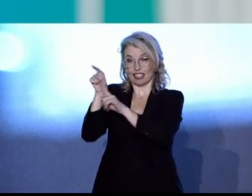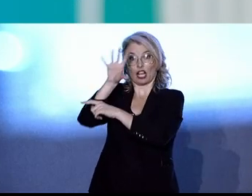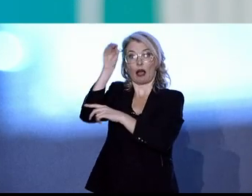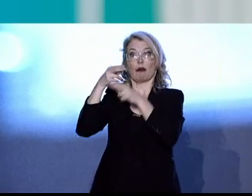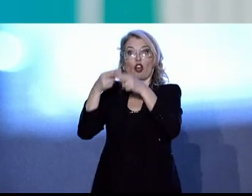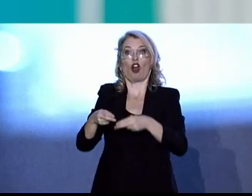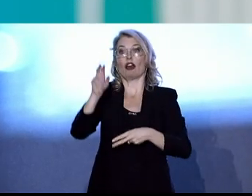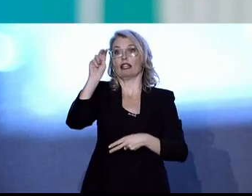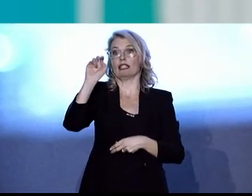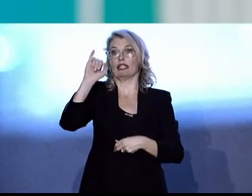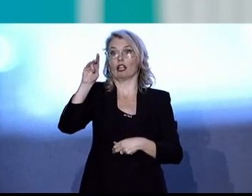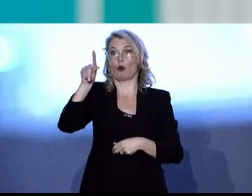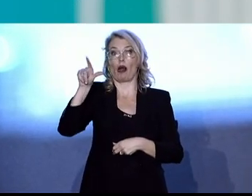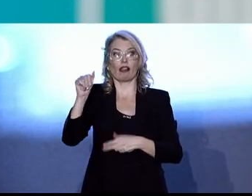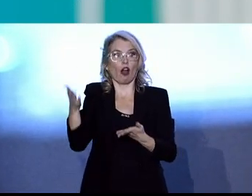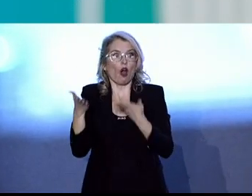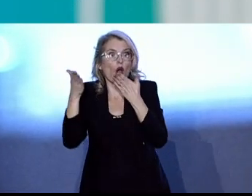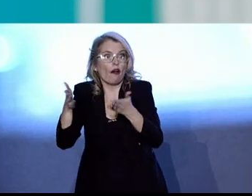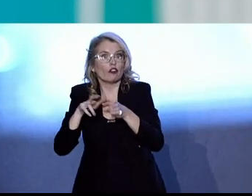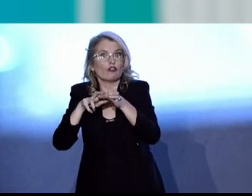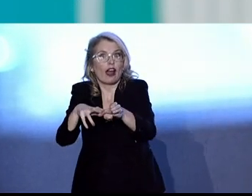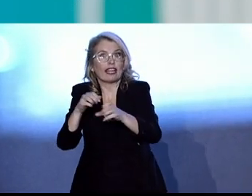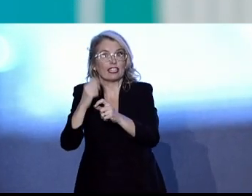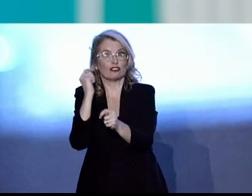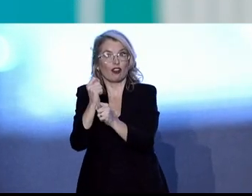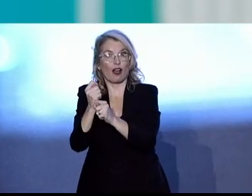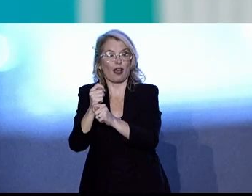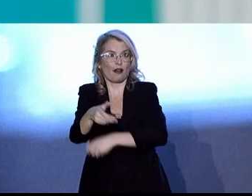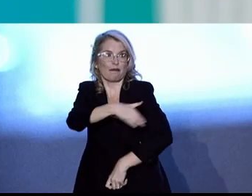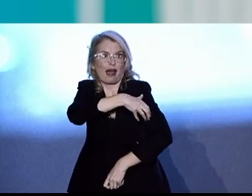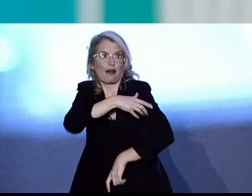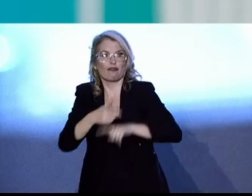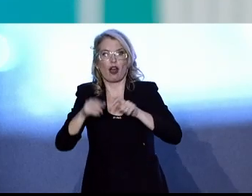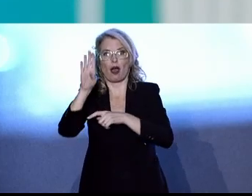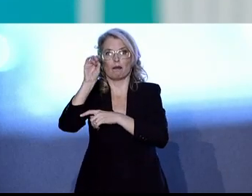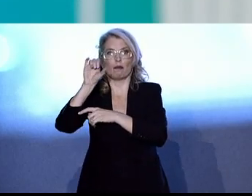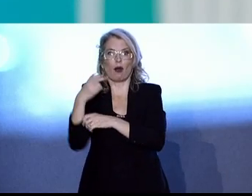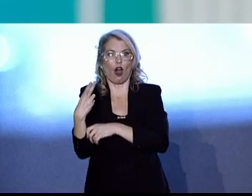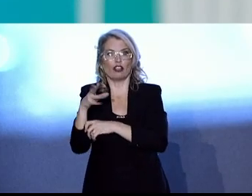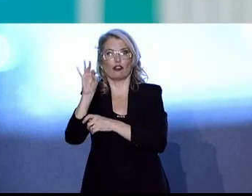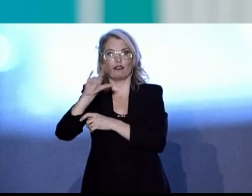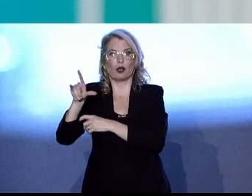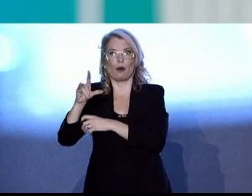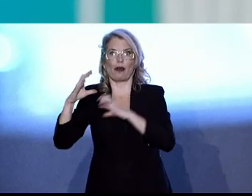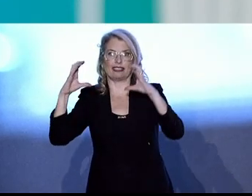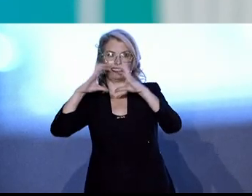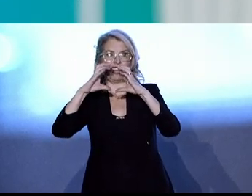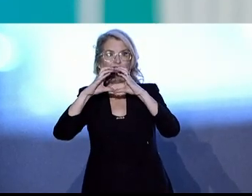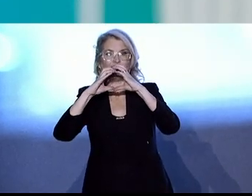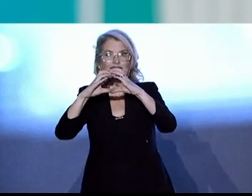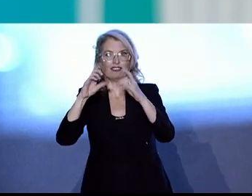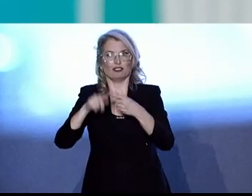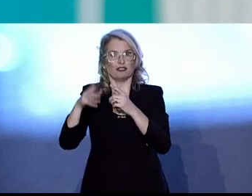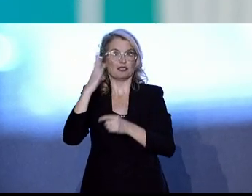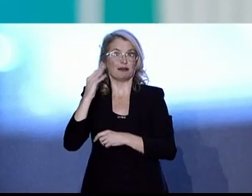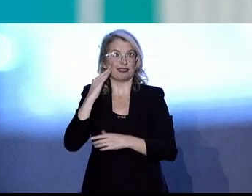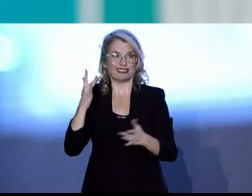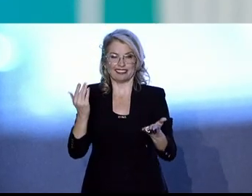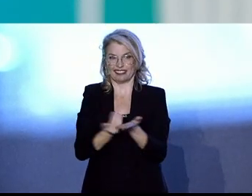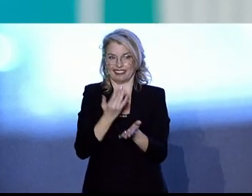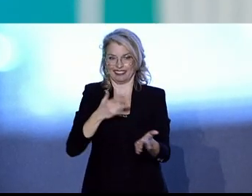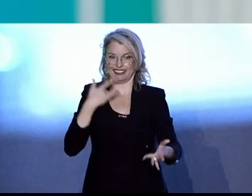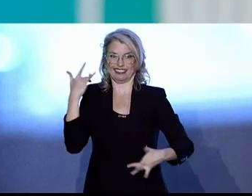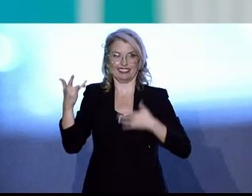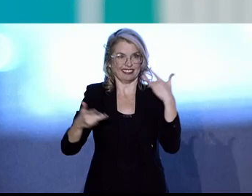Nikola is offering rides in a truck powered by a Bosch fuel cell to experience this exciting